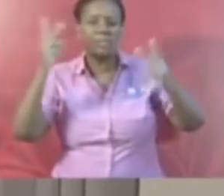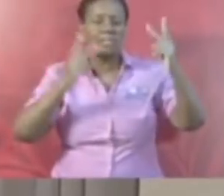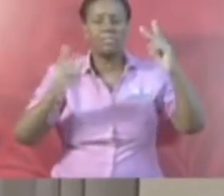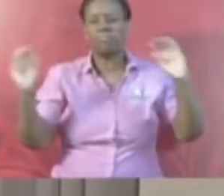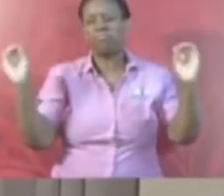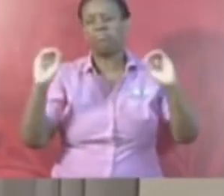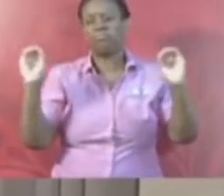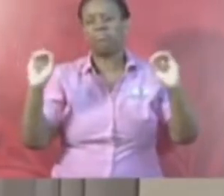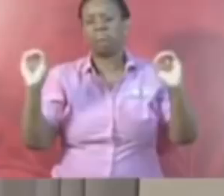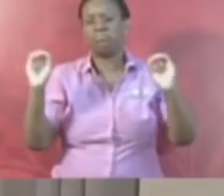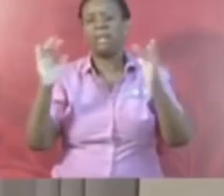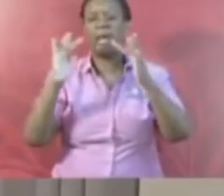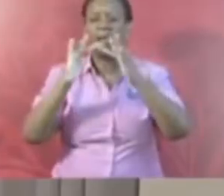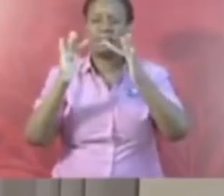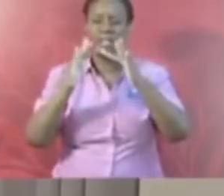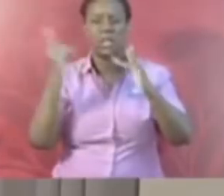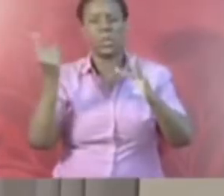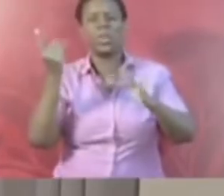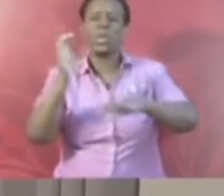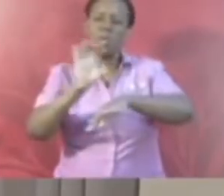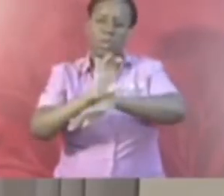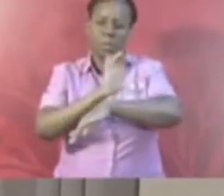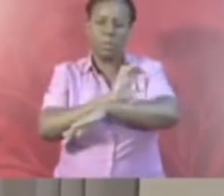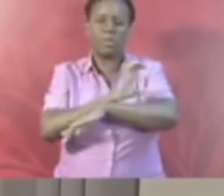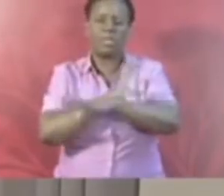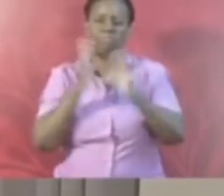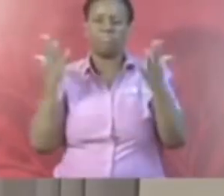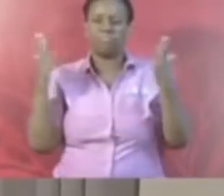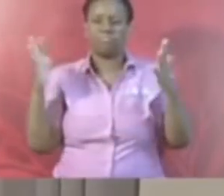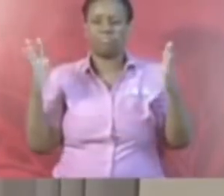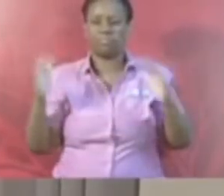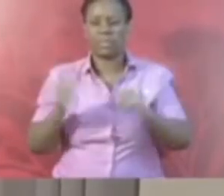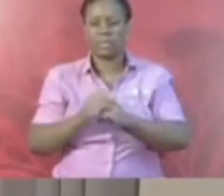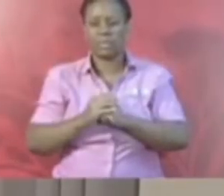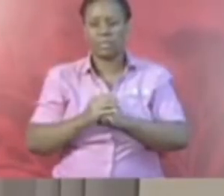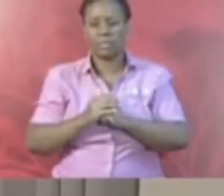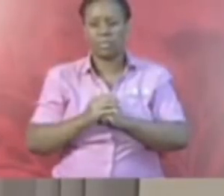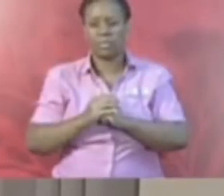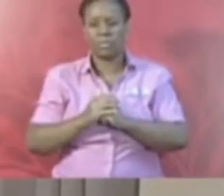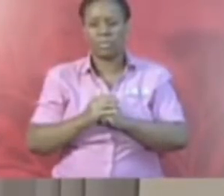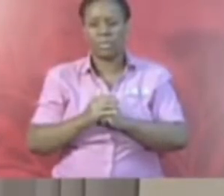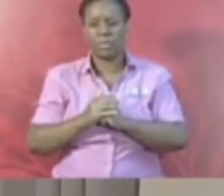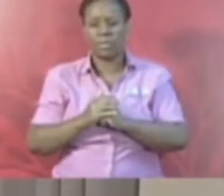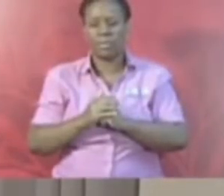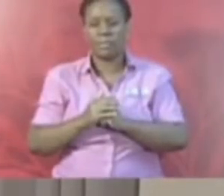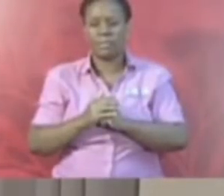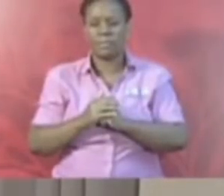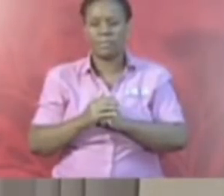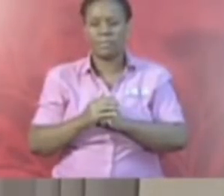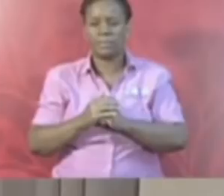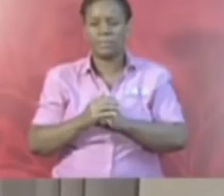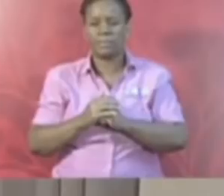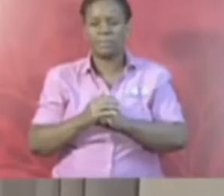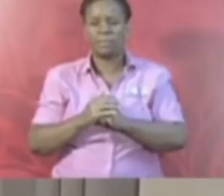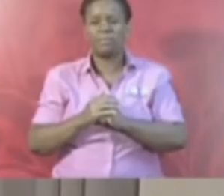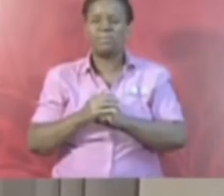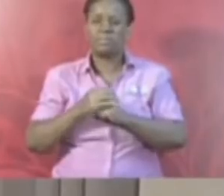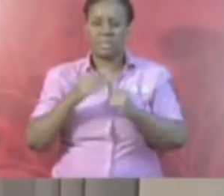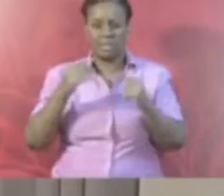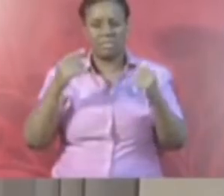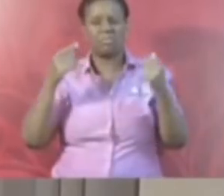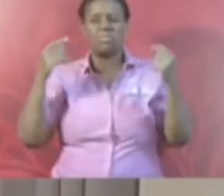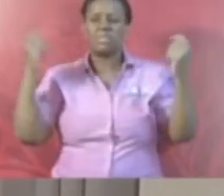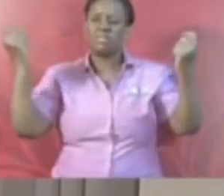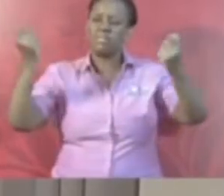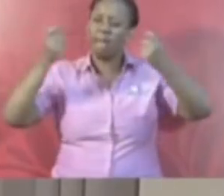it. And moving to a virtual platform tells us we can still celebrate who we are as a people, still celebrate